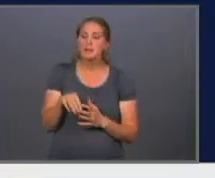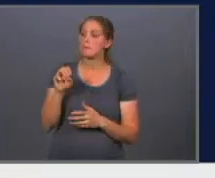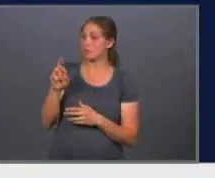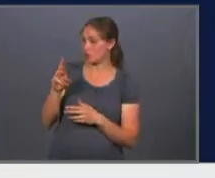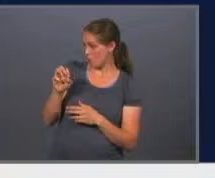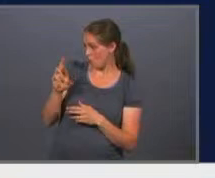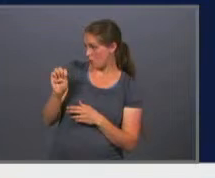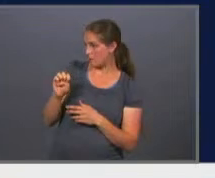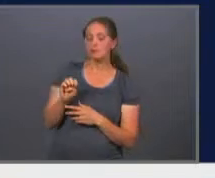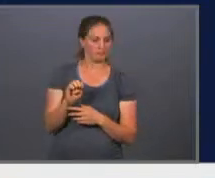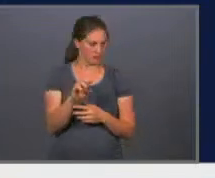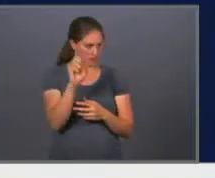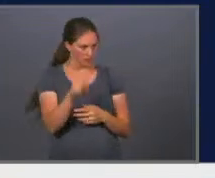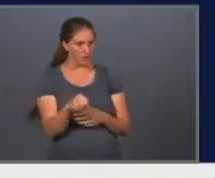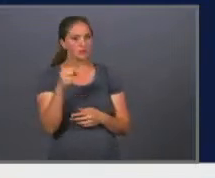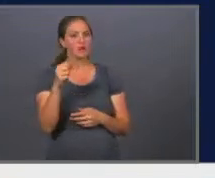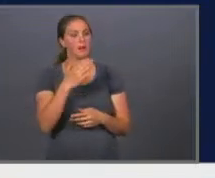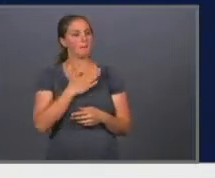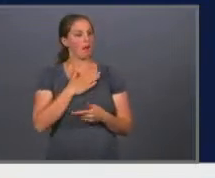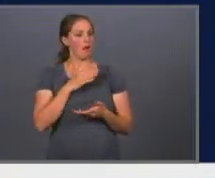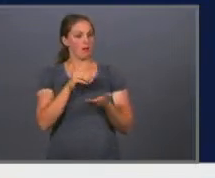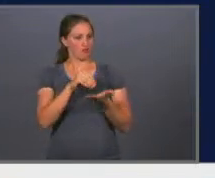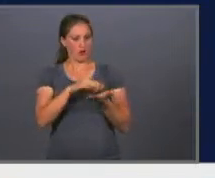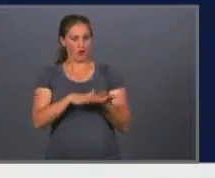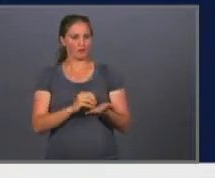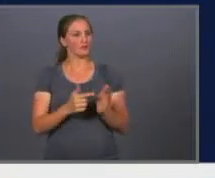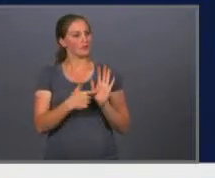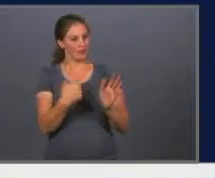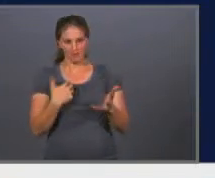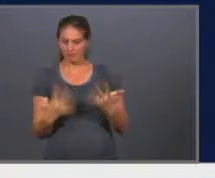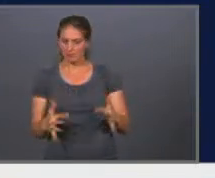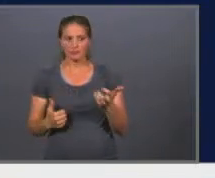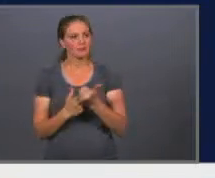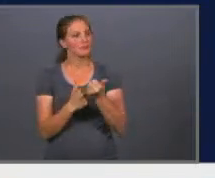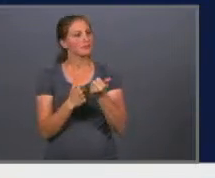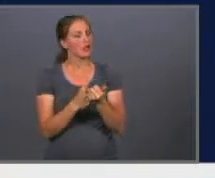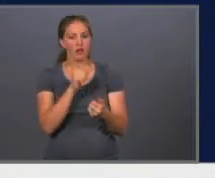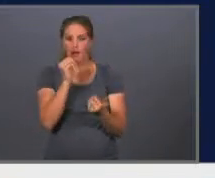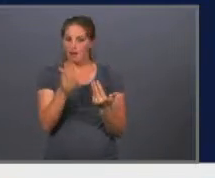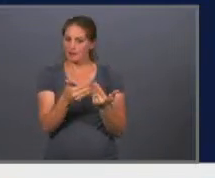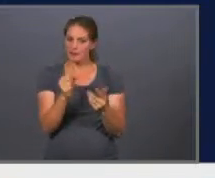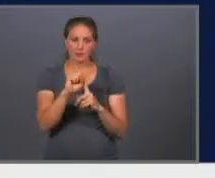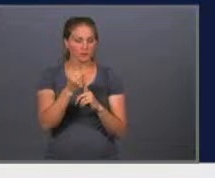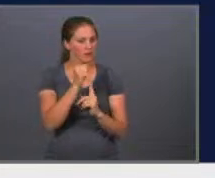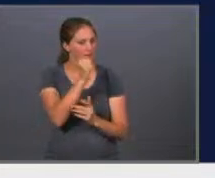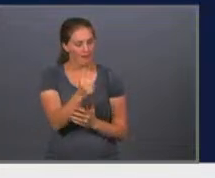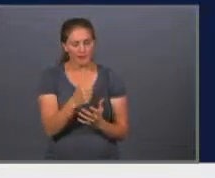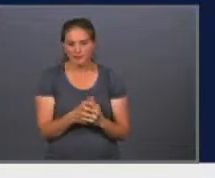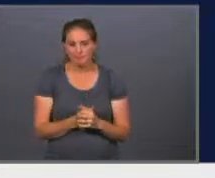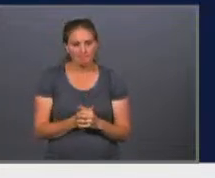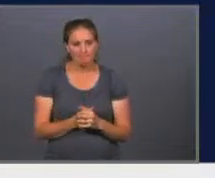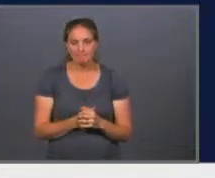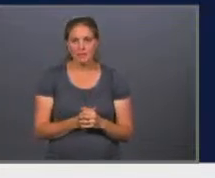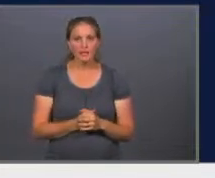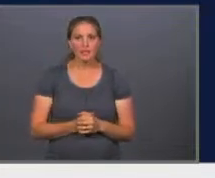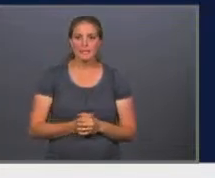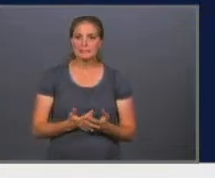I've supported it, and it hasn't been an easy situation at all.